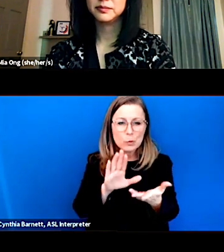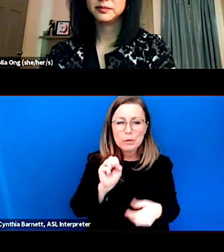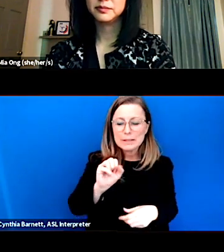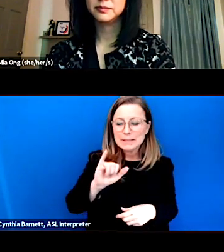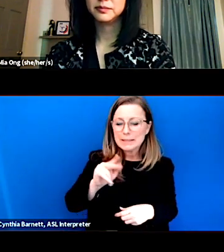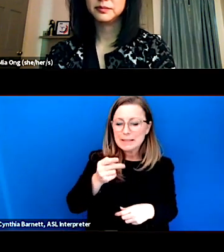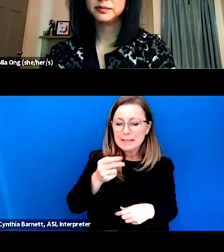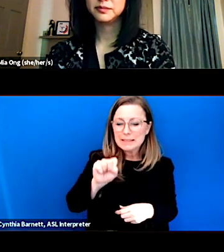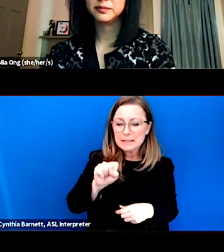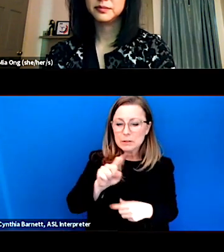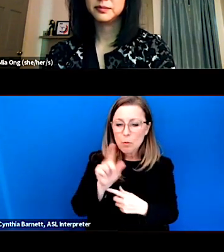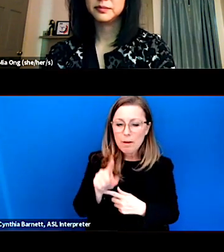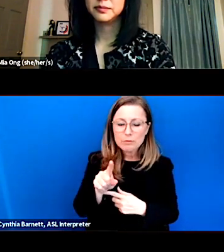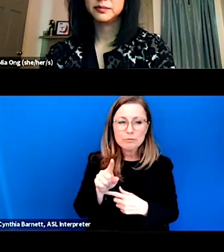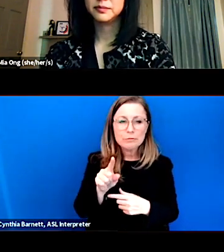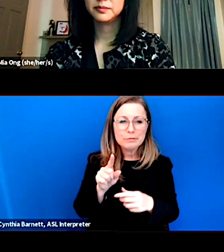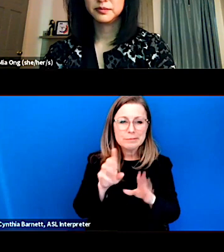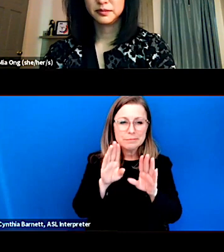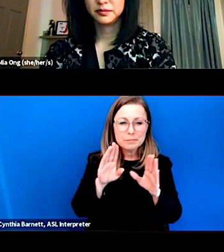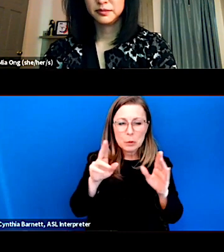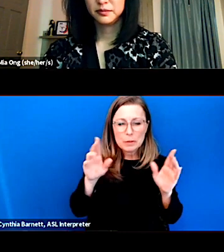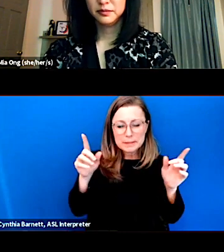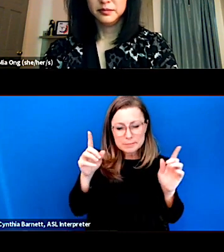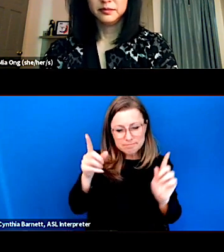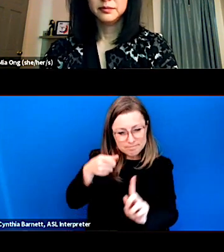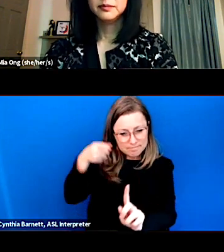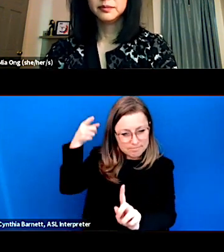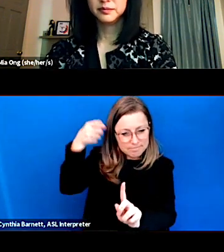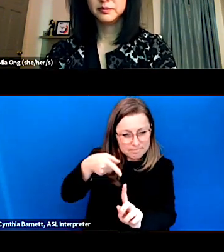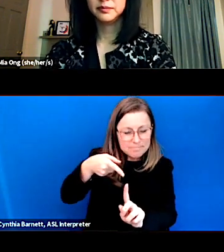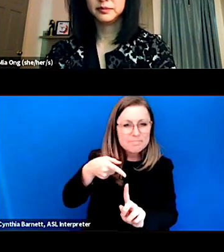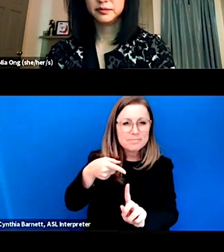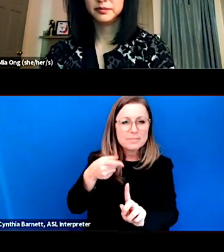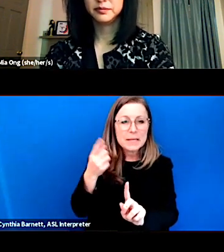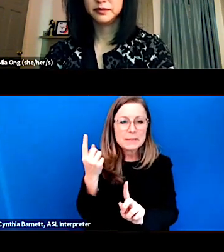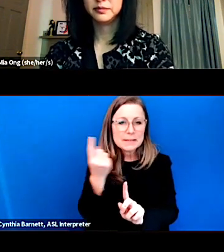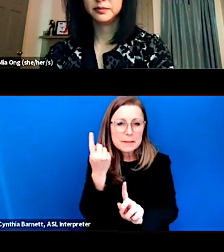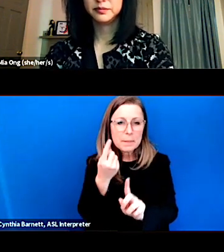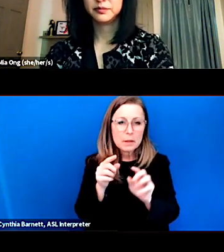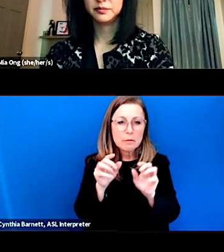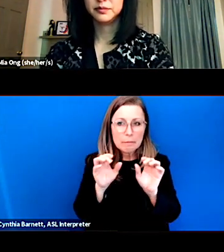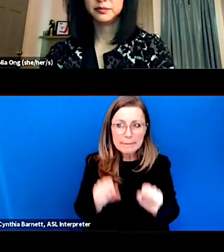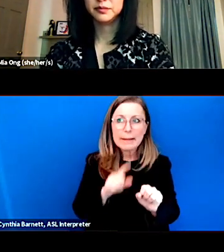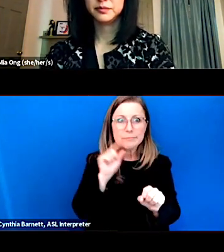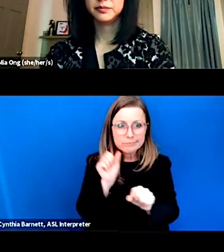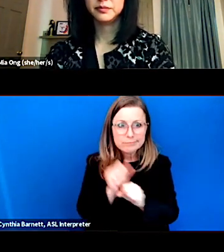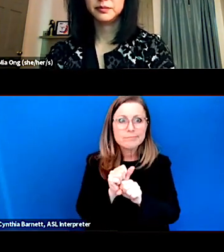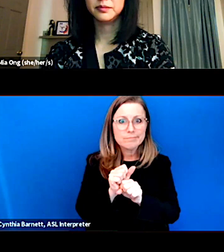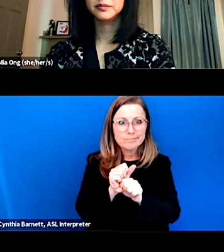is doable, and that is interesting for them, and that